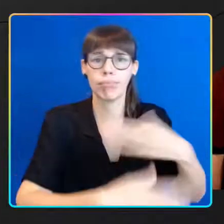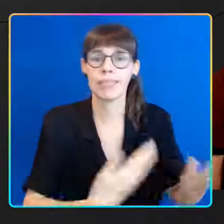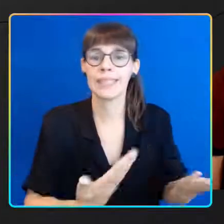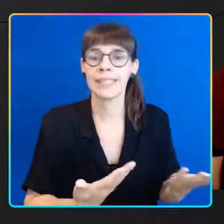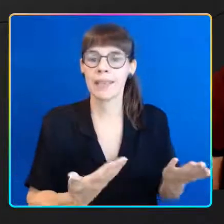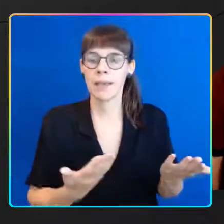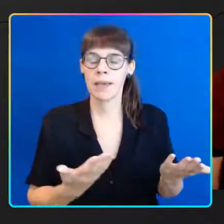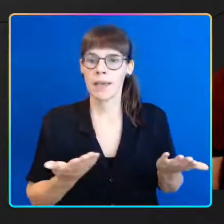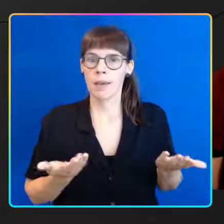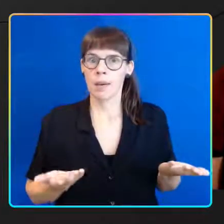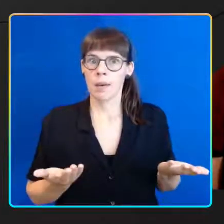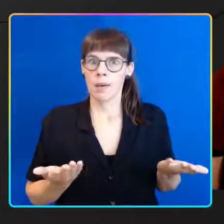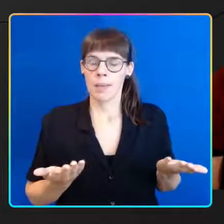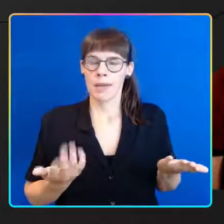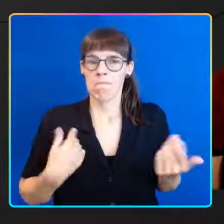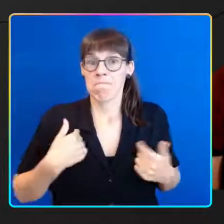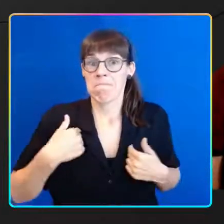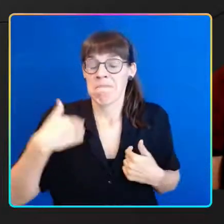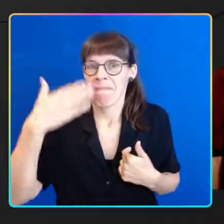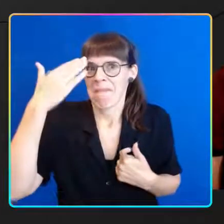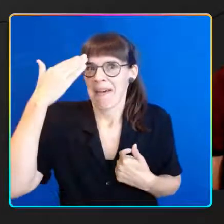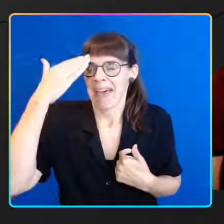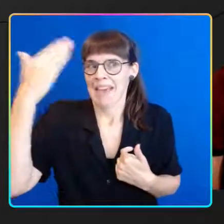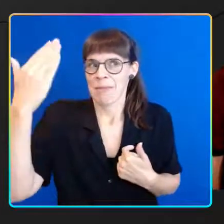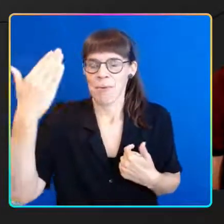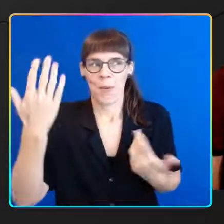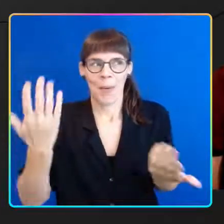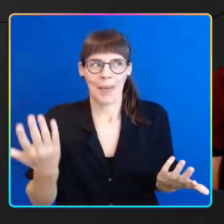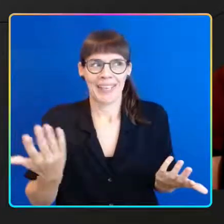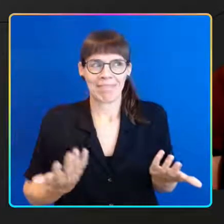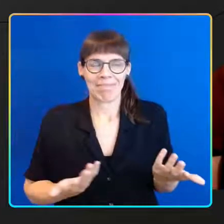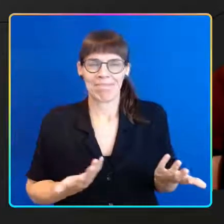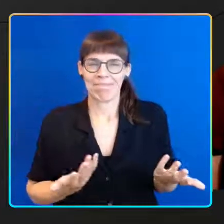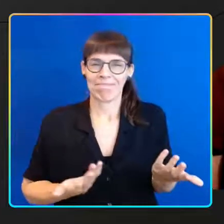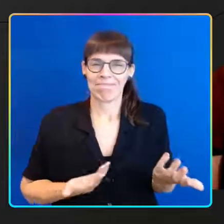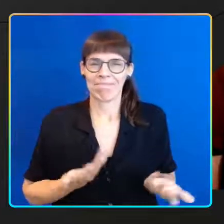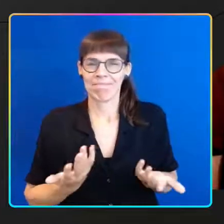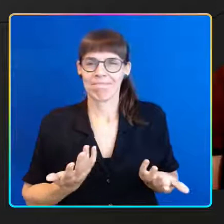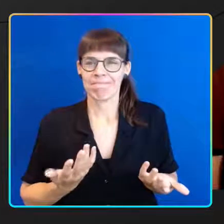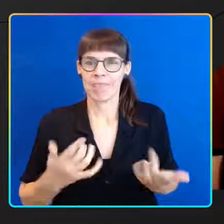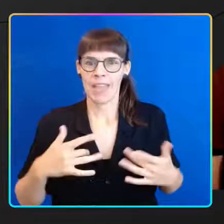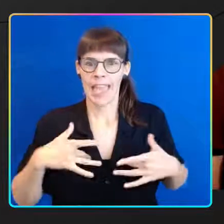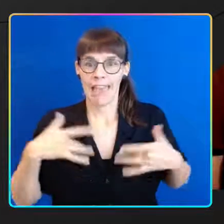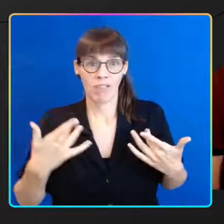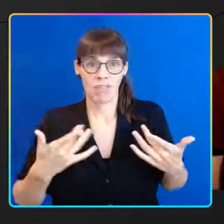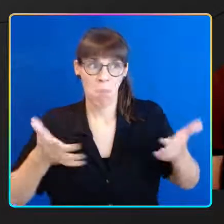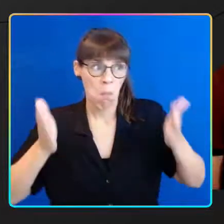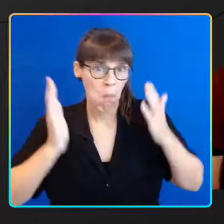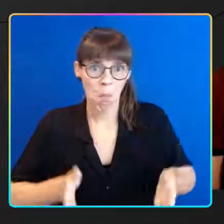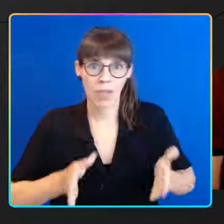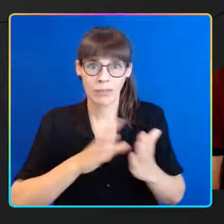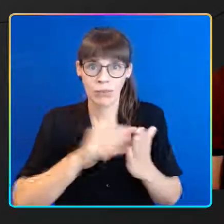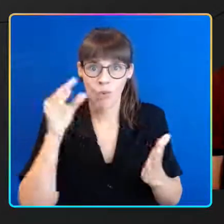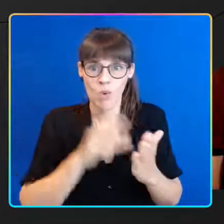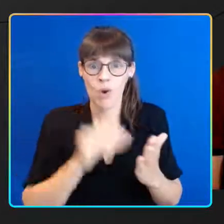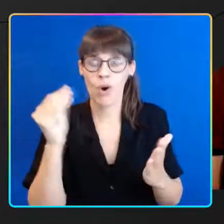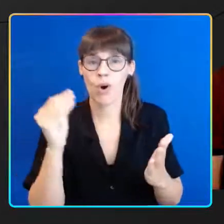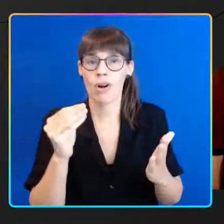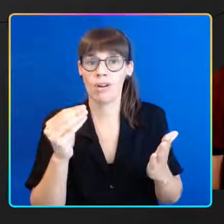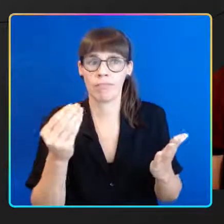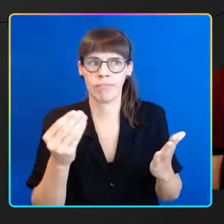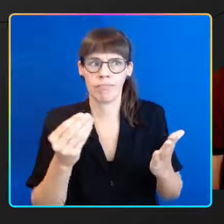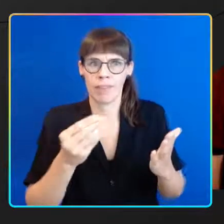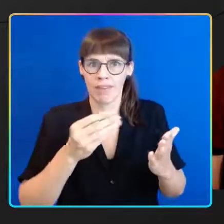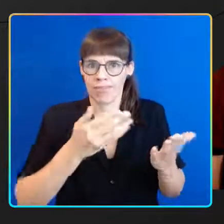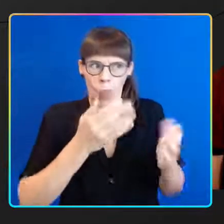tech. Well, I don't know. But personally, like, you know, I feel like you have to learn to have a career in tech. You have to always keep, you